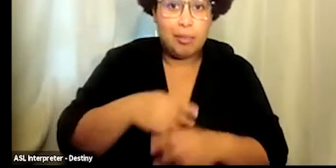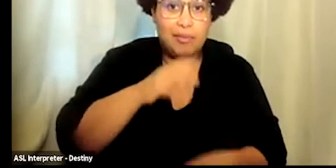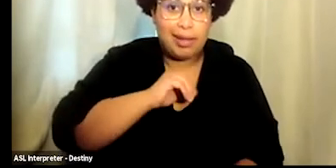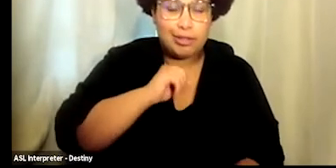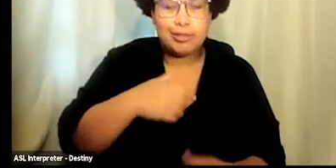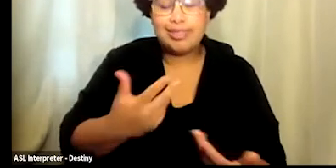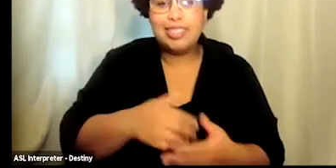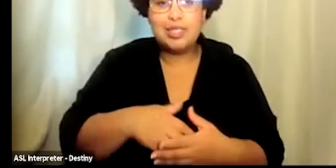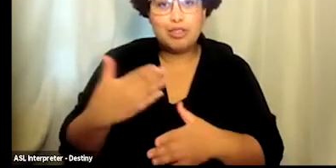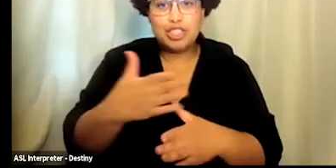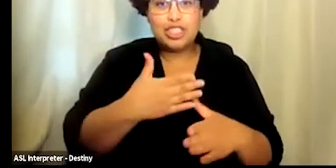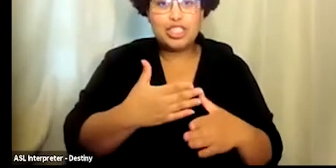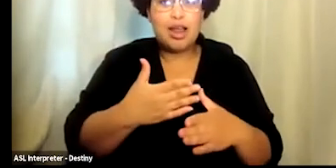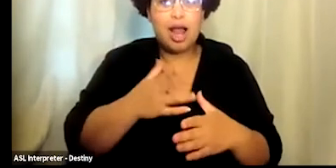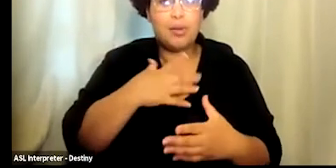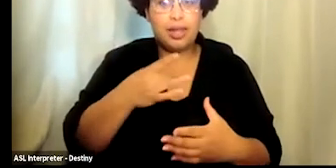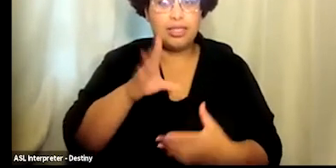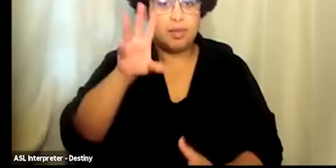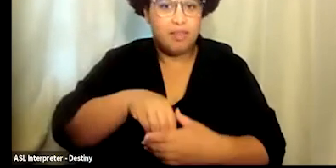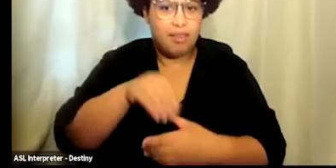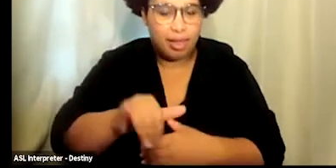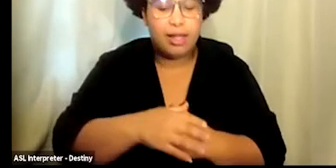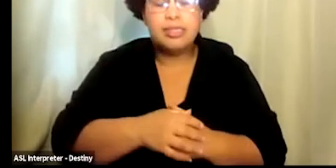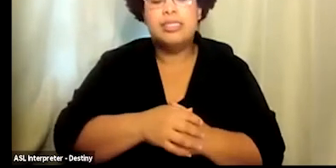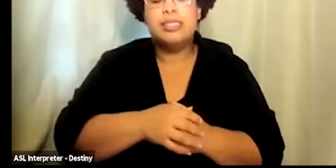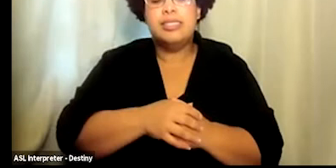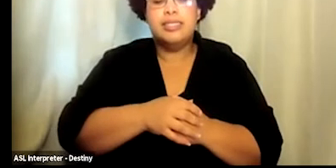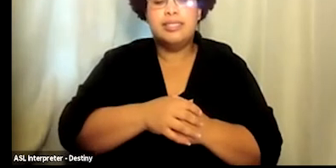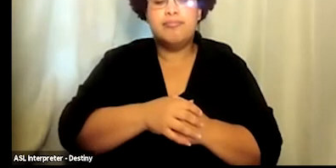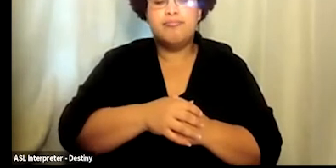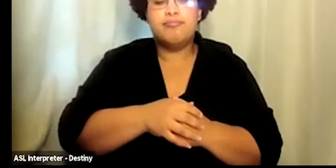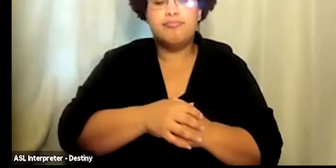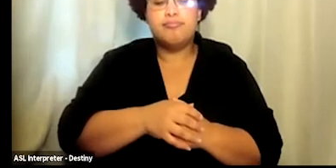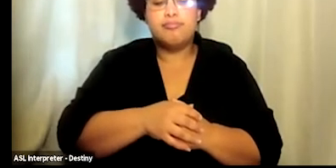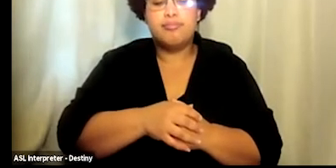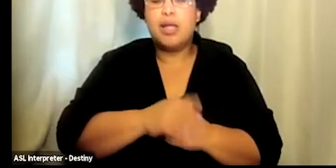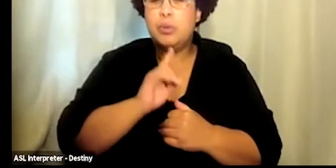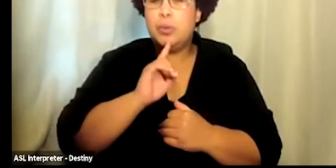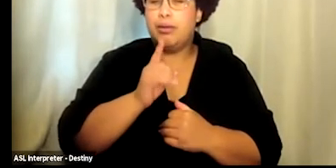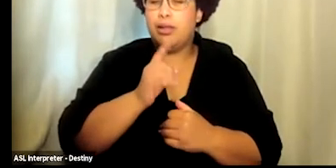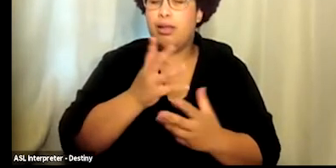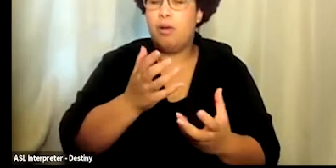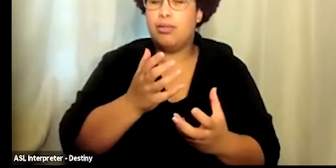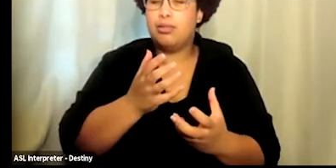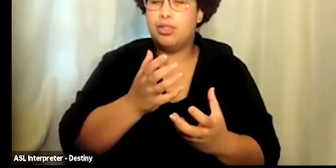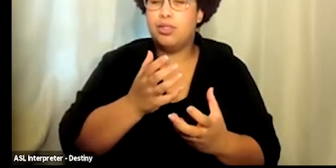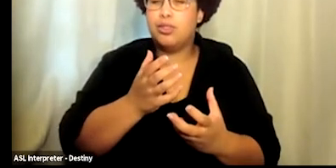share the wealth with the rest of us. I'd like to do that. And I'd really, really, really like to play a